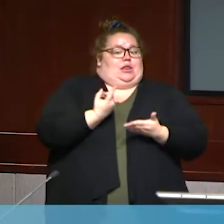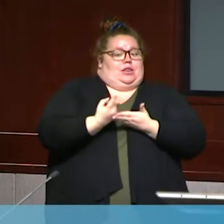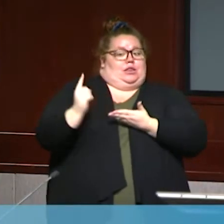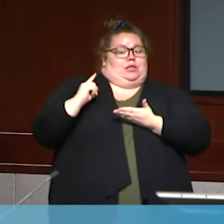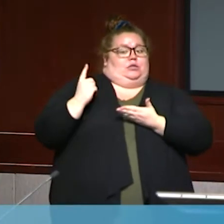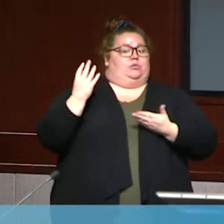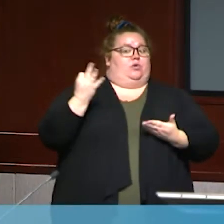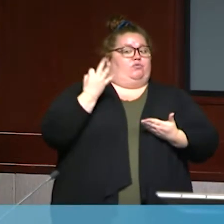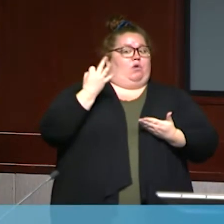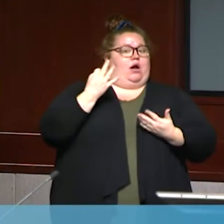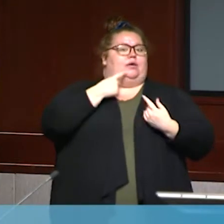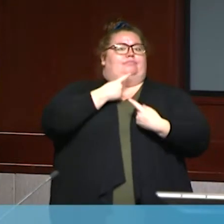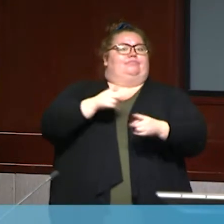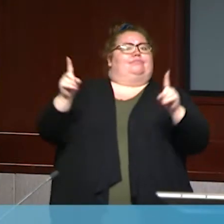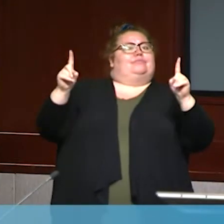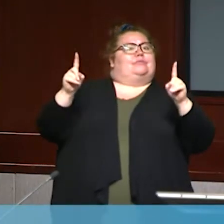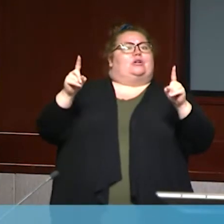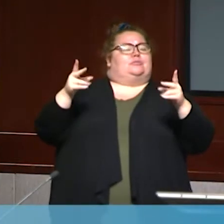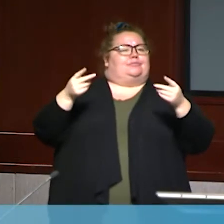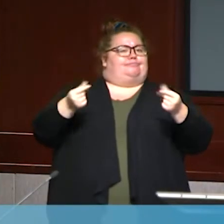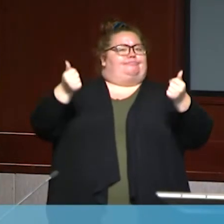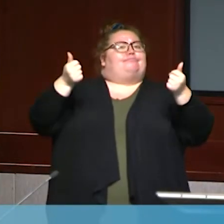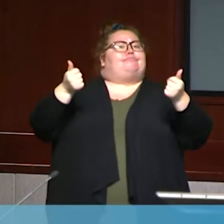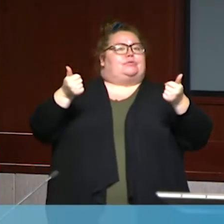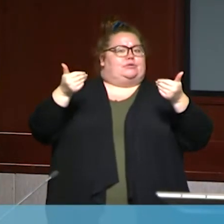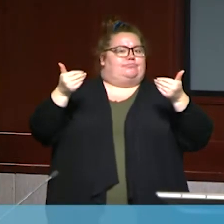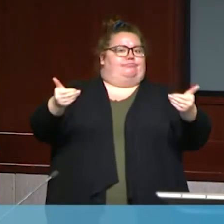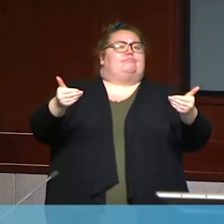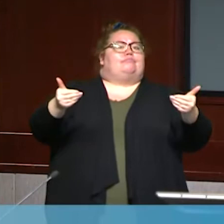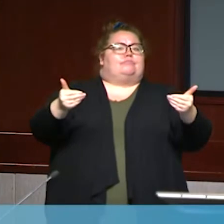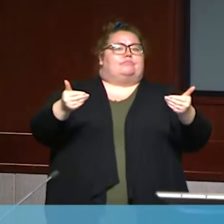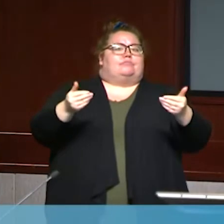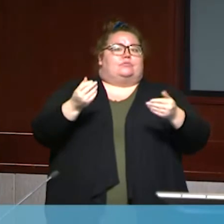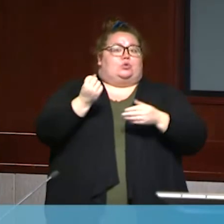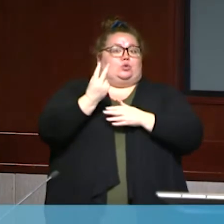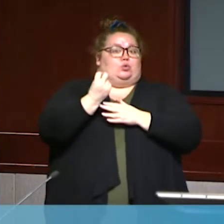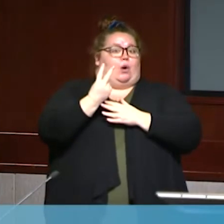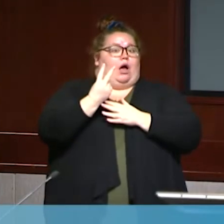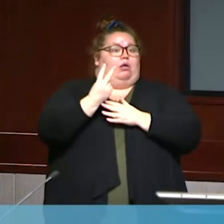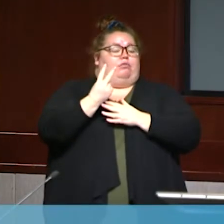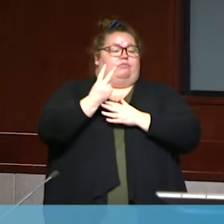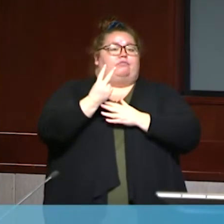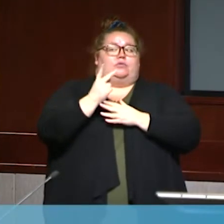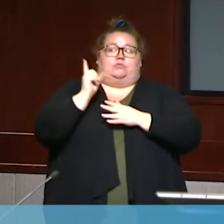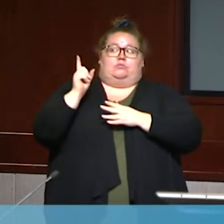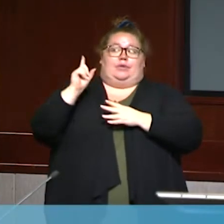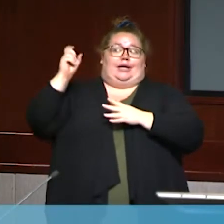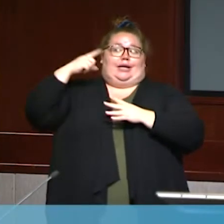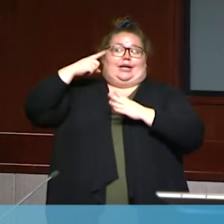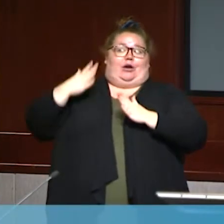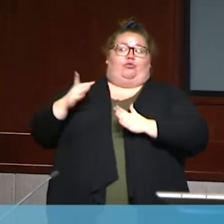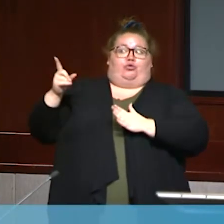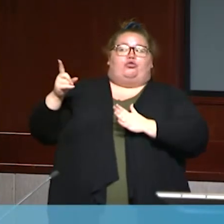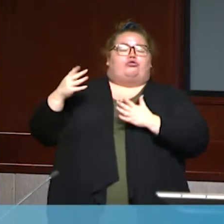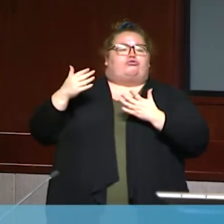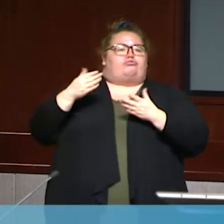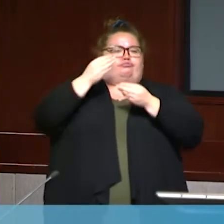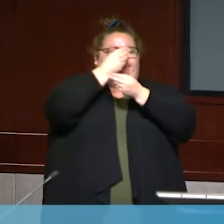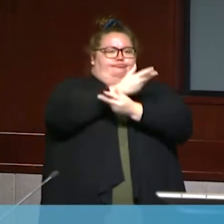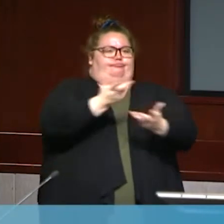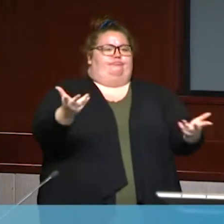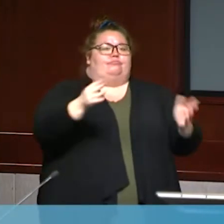that effective immediately, the 12 sectors that the governor released on that day were allowed to operate